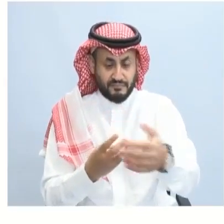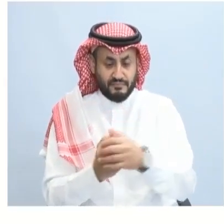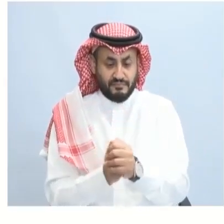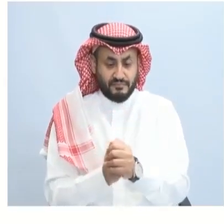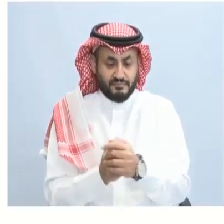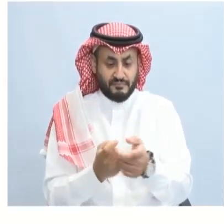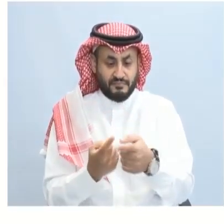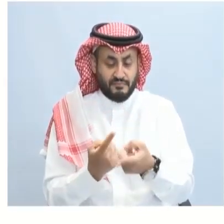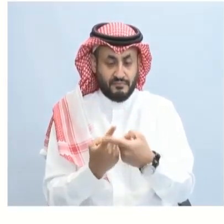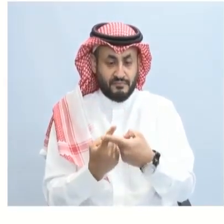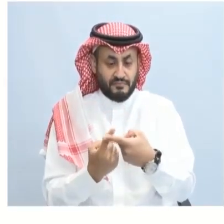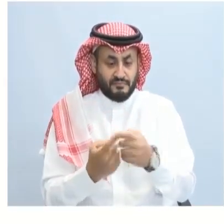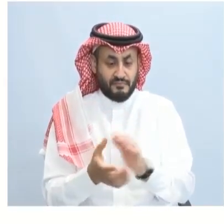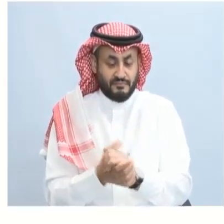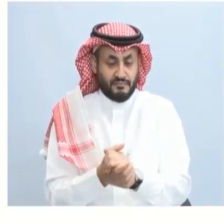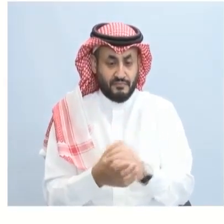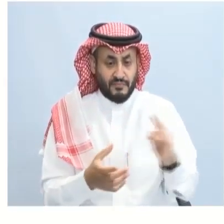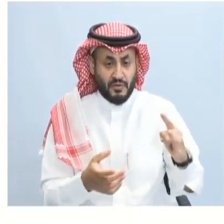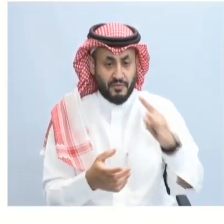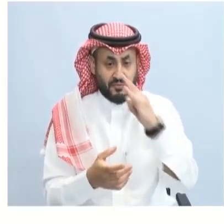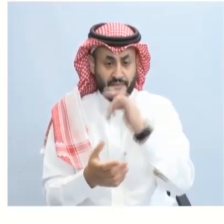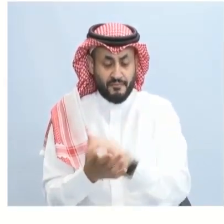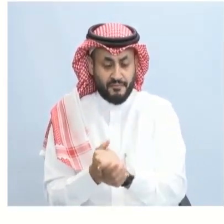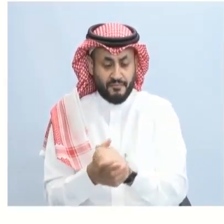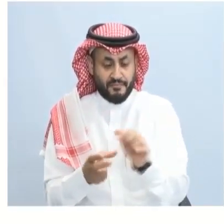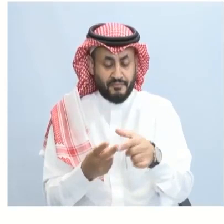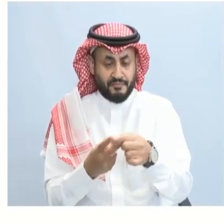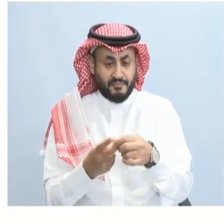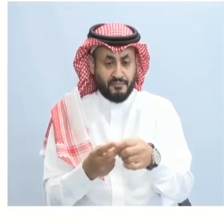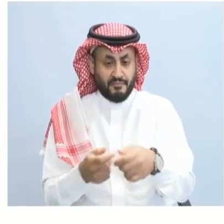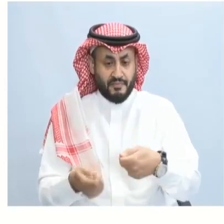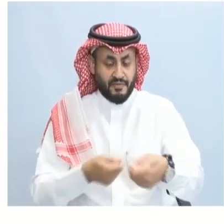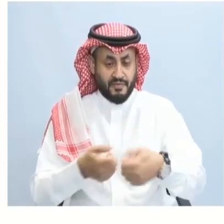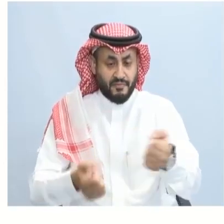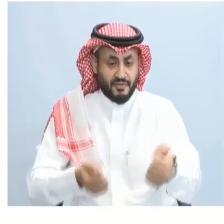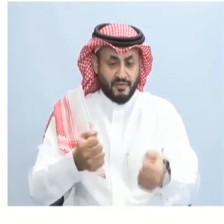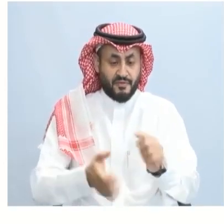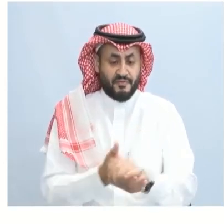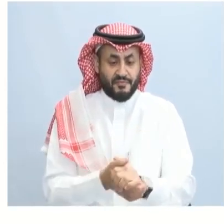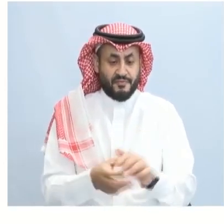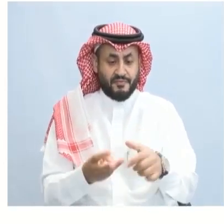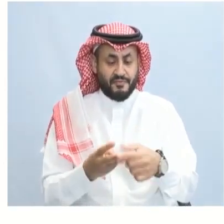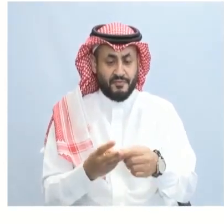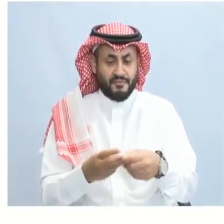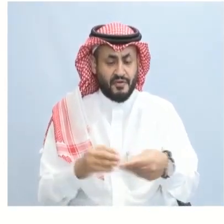the three options that we have here is maybe traveling. We have here also buying a car. And he did mention